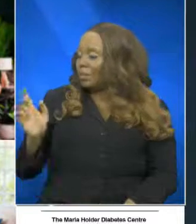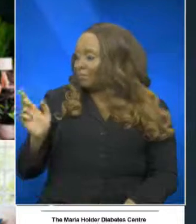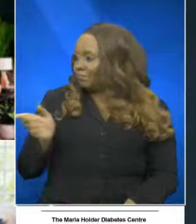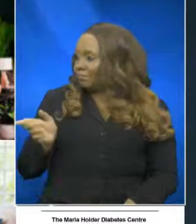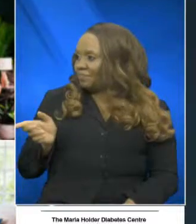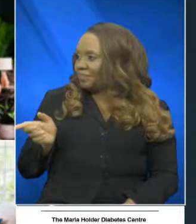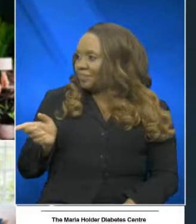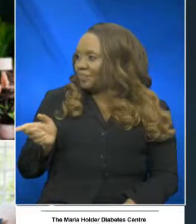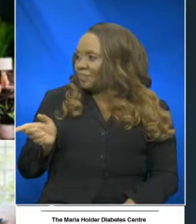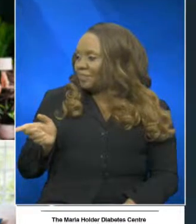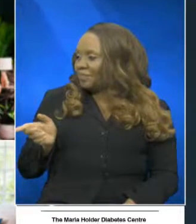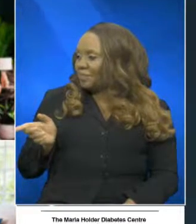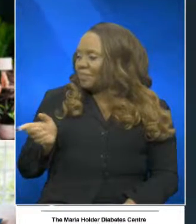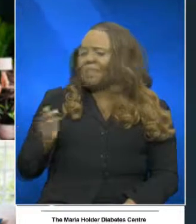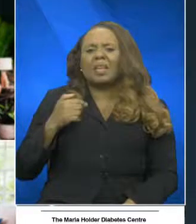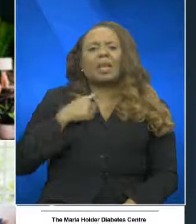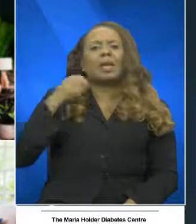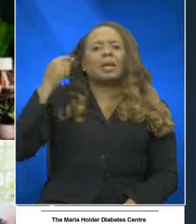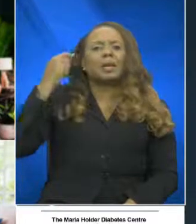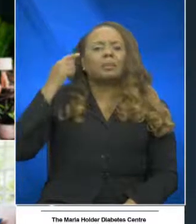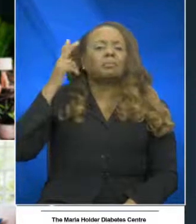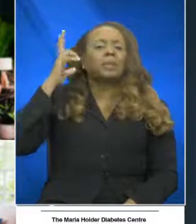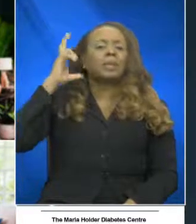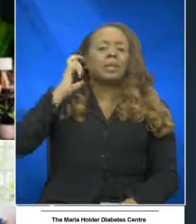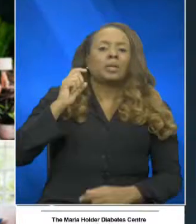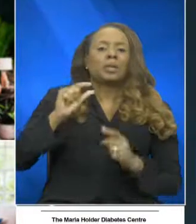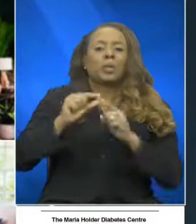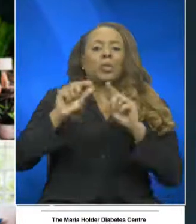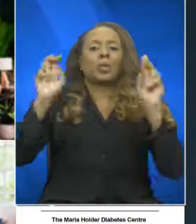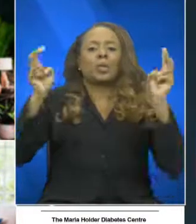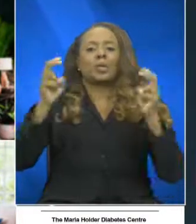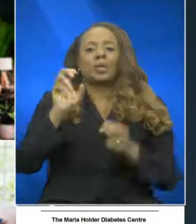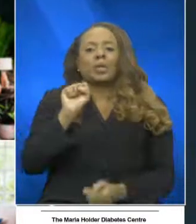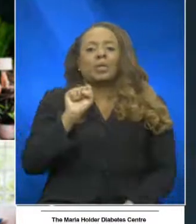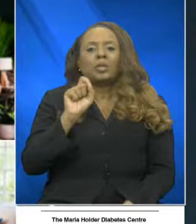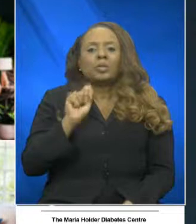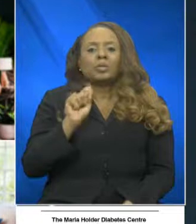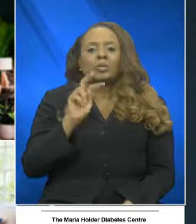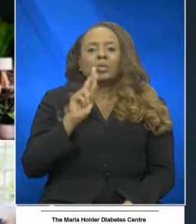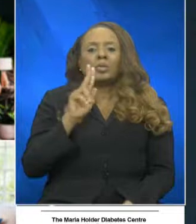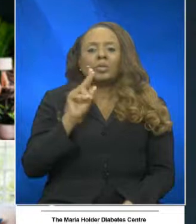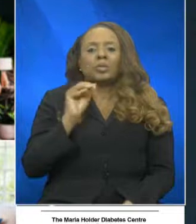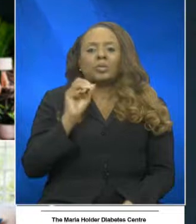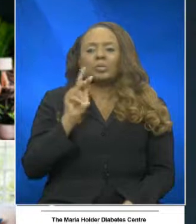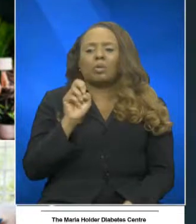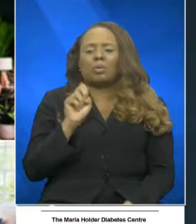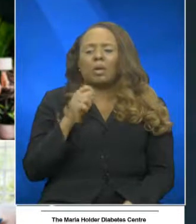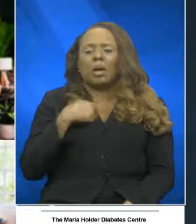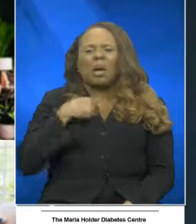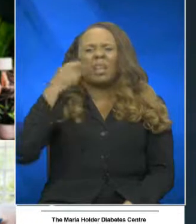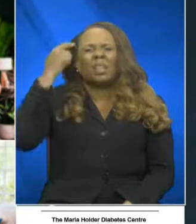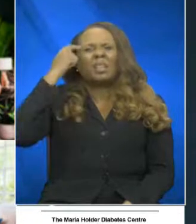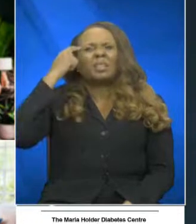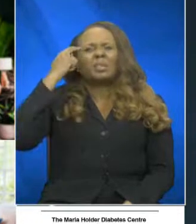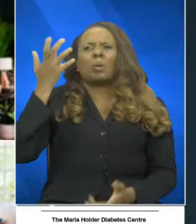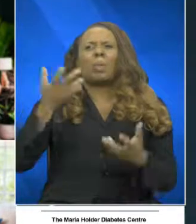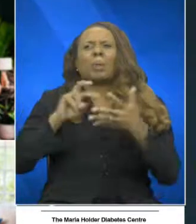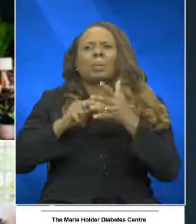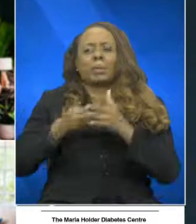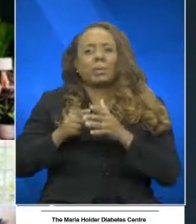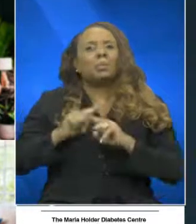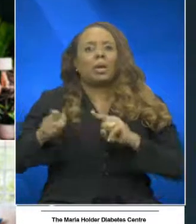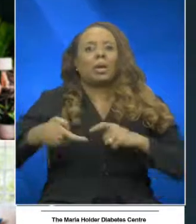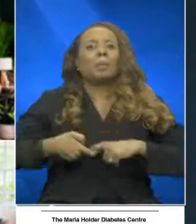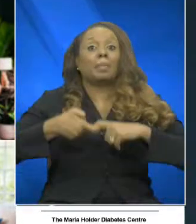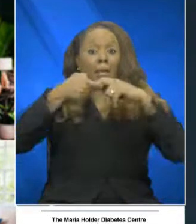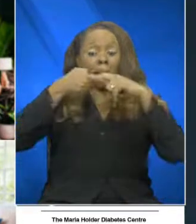have, I do believe a stereotype in my mind, but I'd like us to take a quick break, and when we come back,